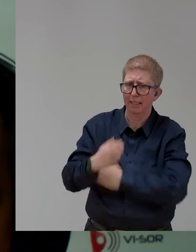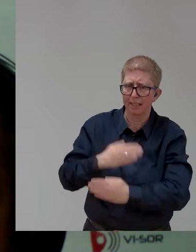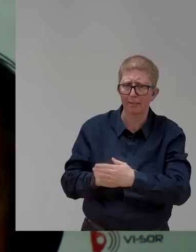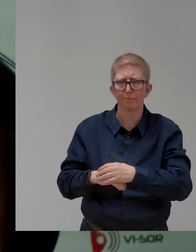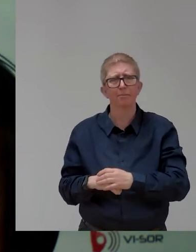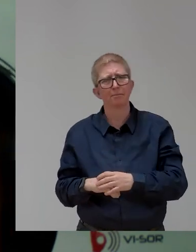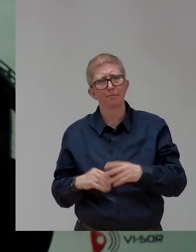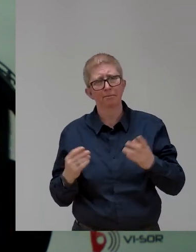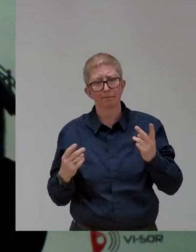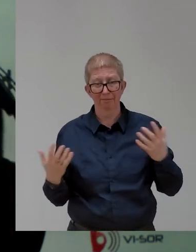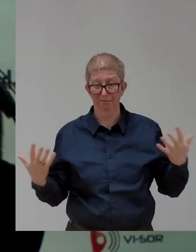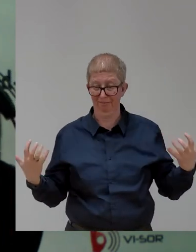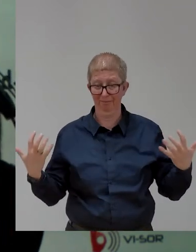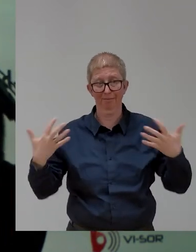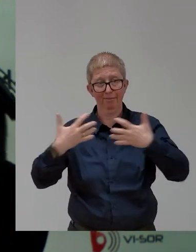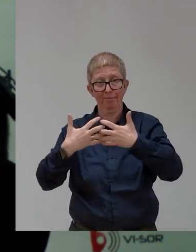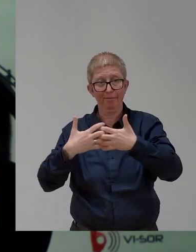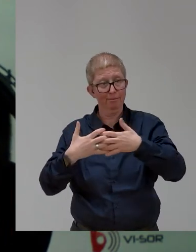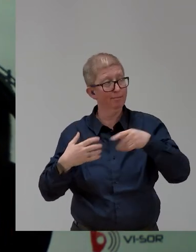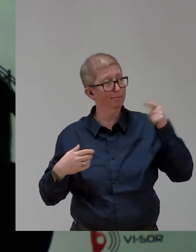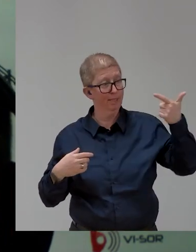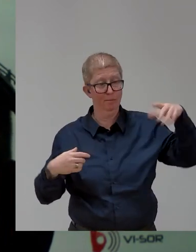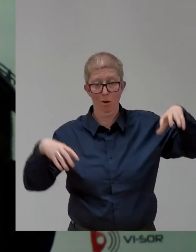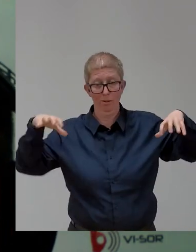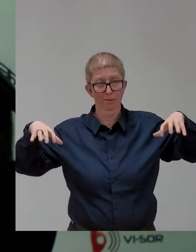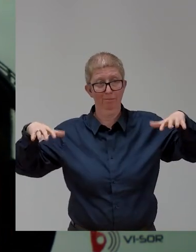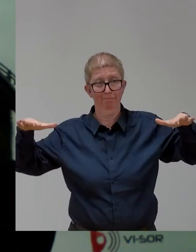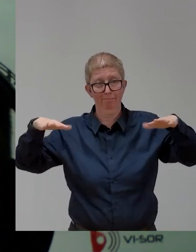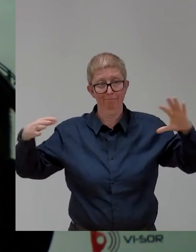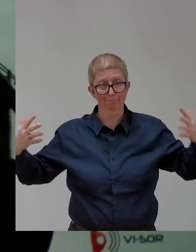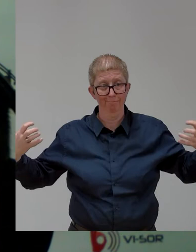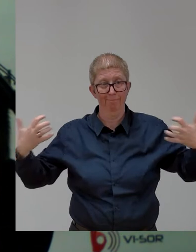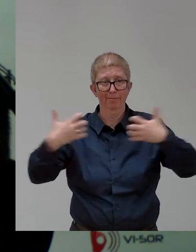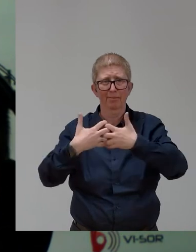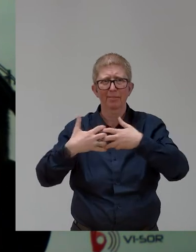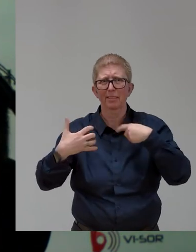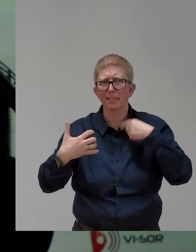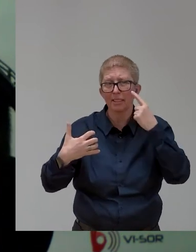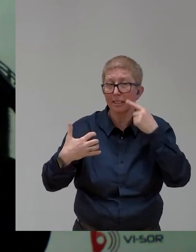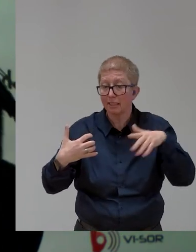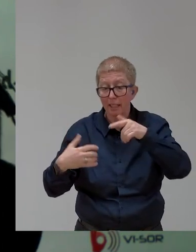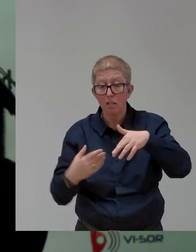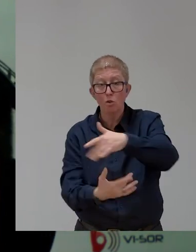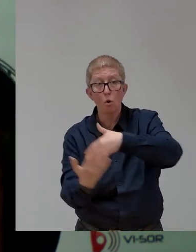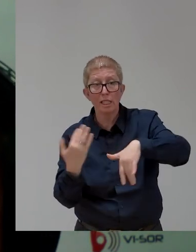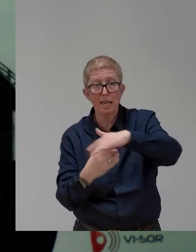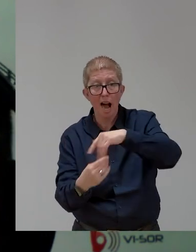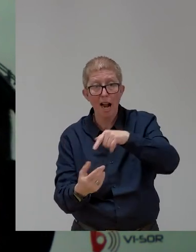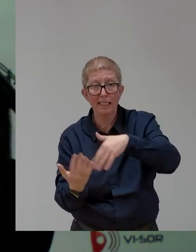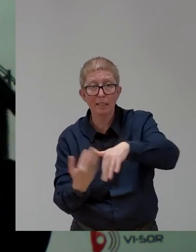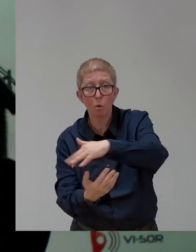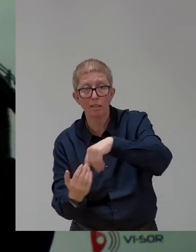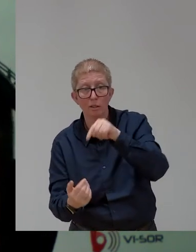both sectors, it must take into account the social situations and converge with all of them. It must be established that the